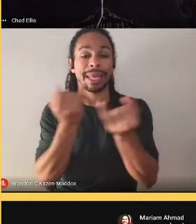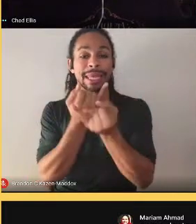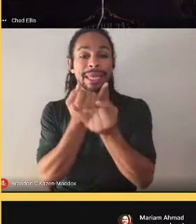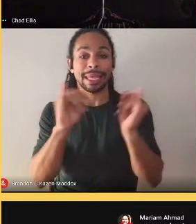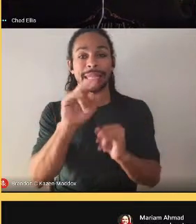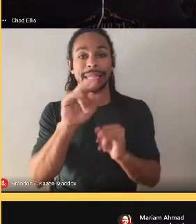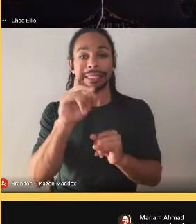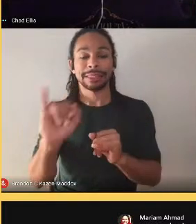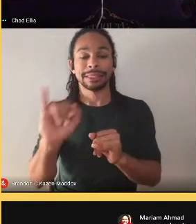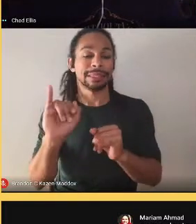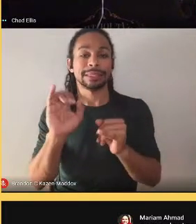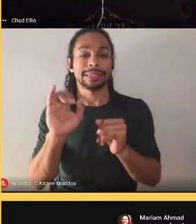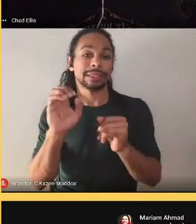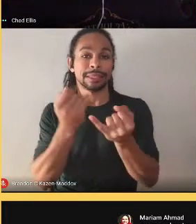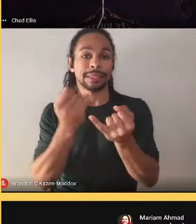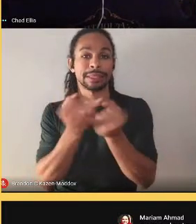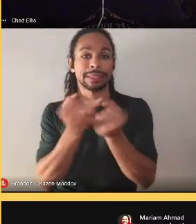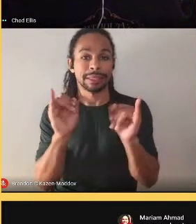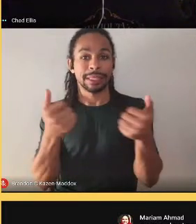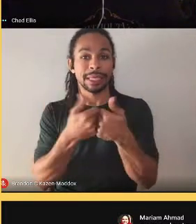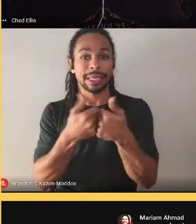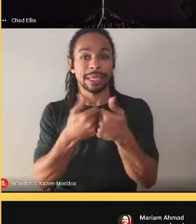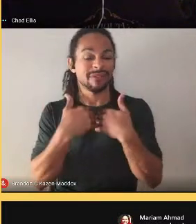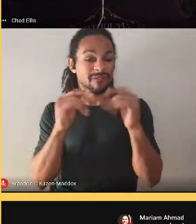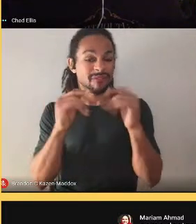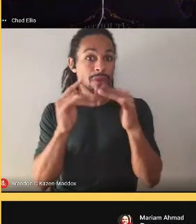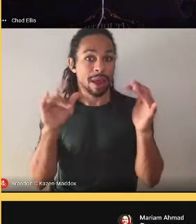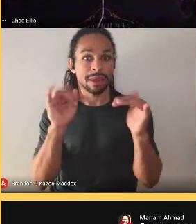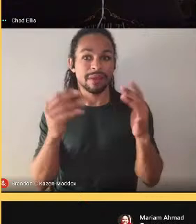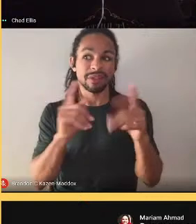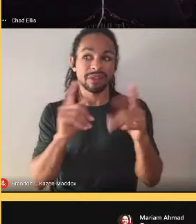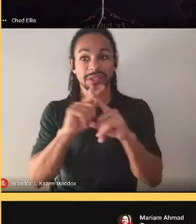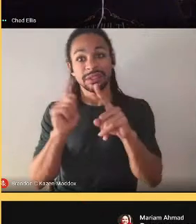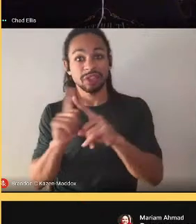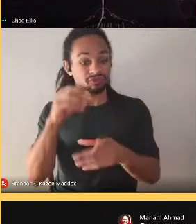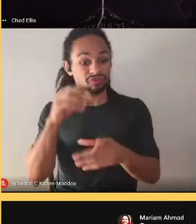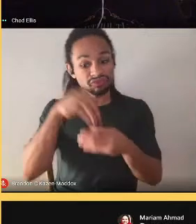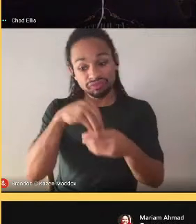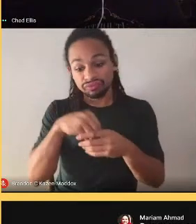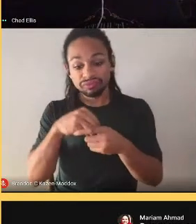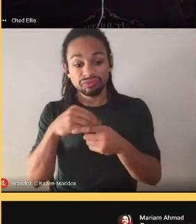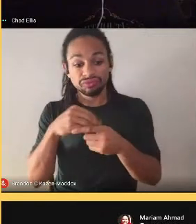have a variety of mechanics that can be more tailored to what you want. So